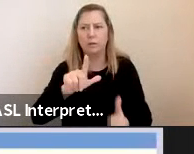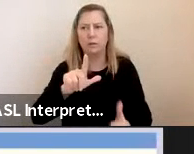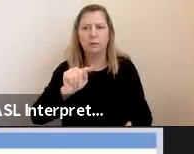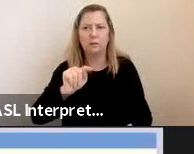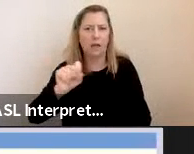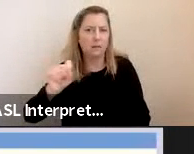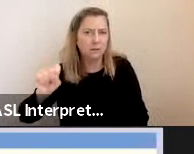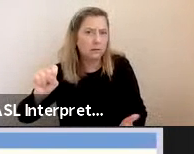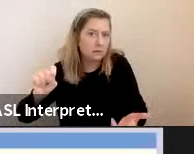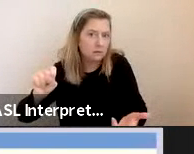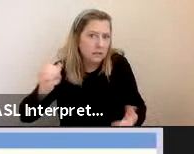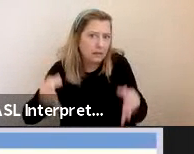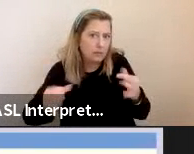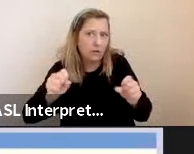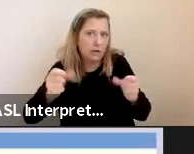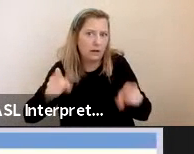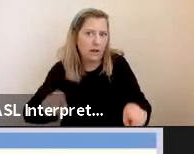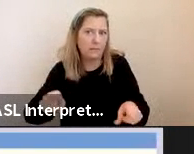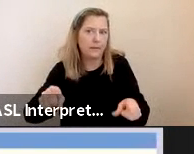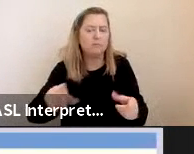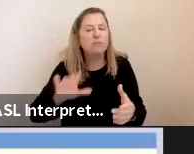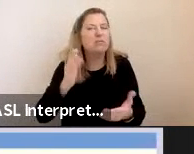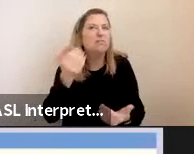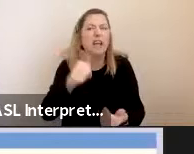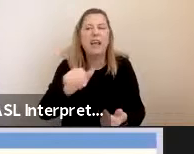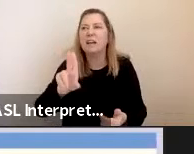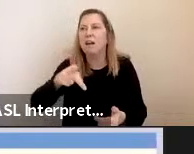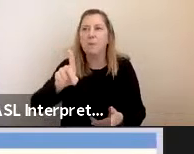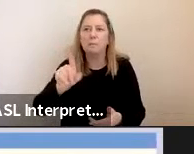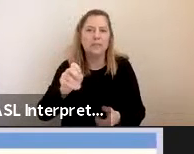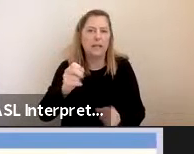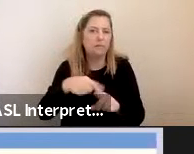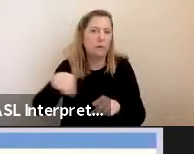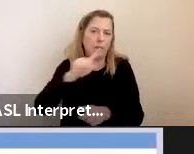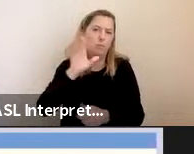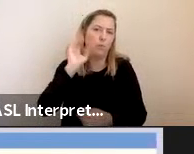could possibly happen, Right, but yes, right. an update from them would be appreciated.